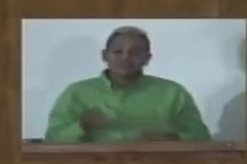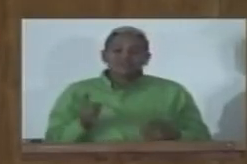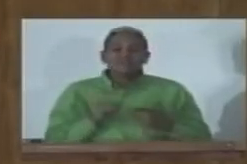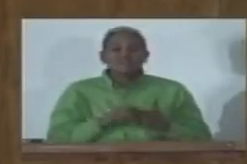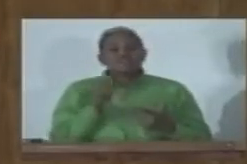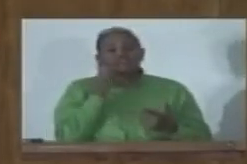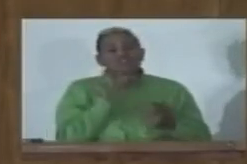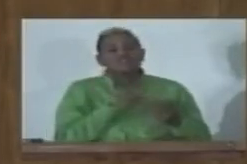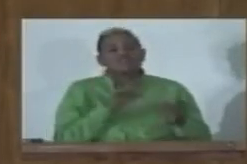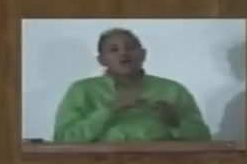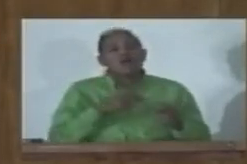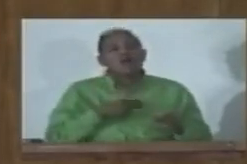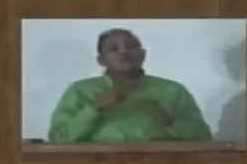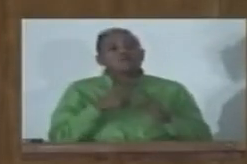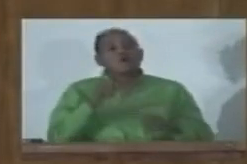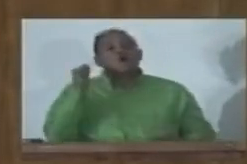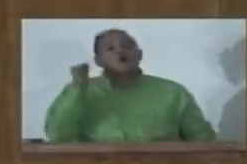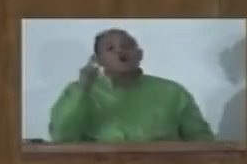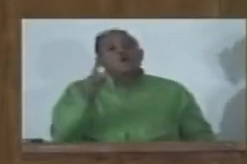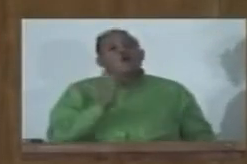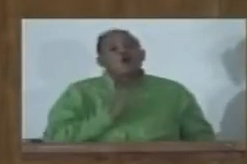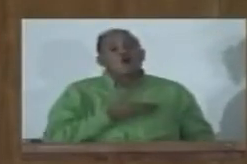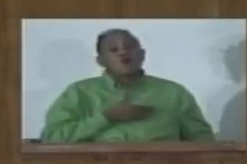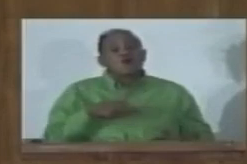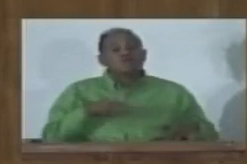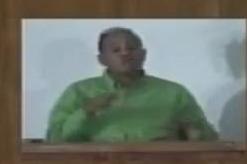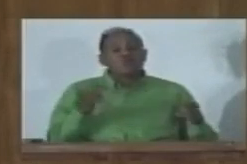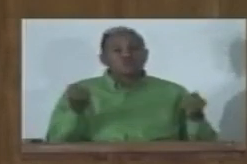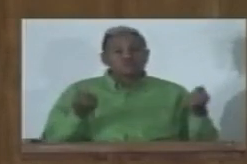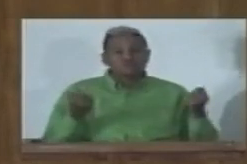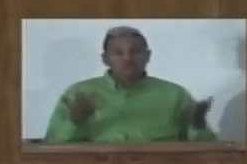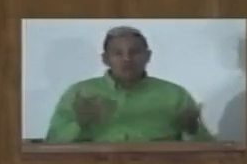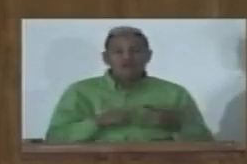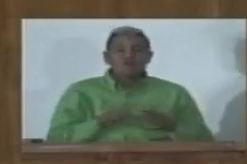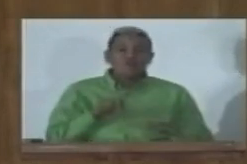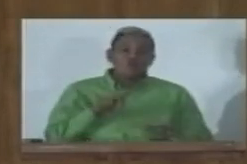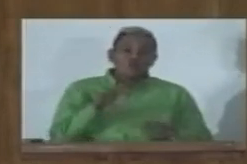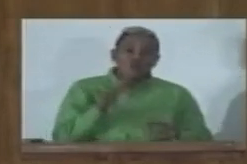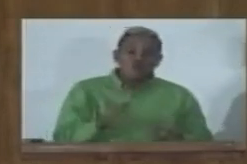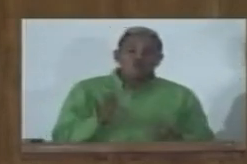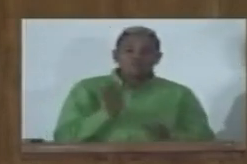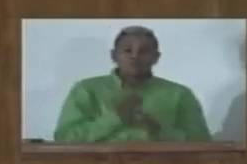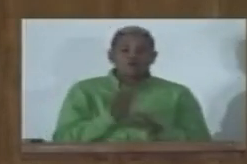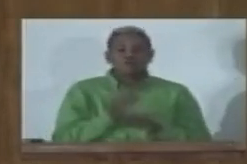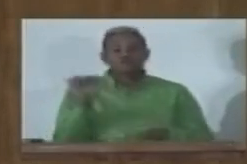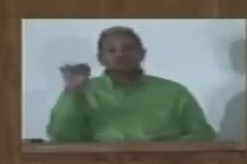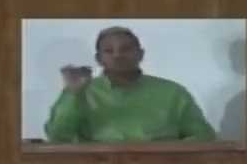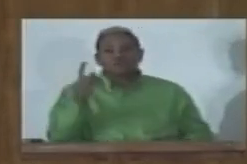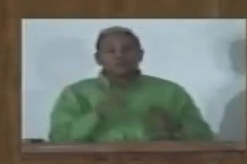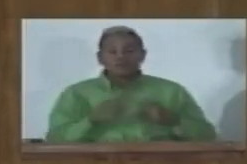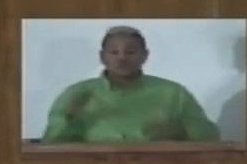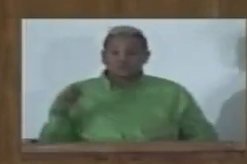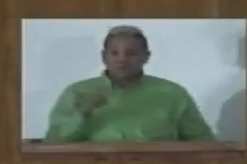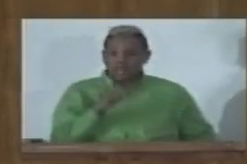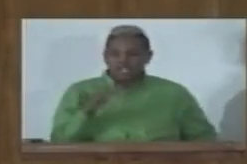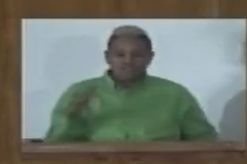I am calling on all our road users, Mr. President, motorists and pedestrians